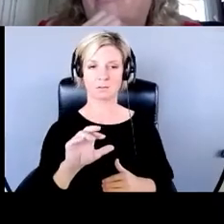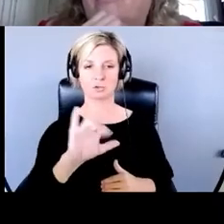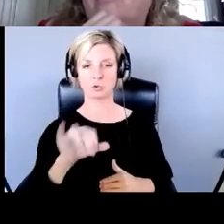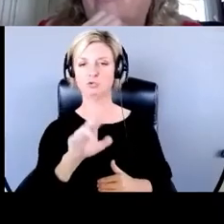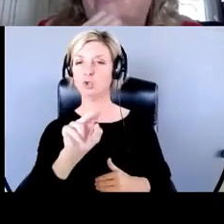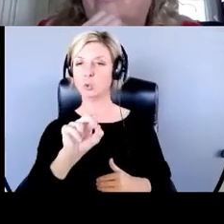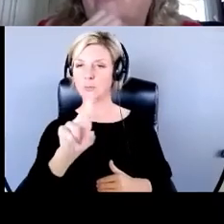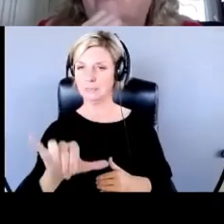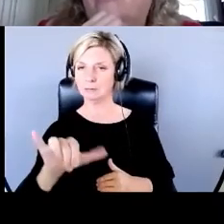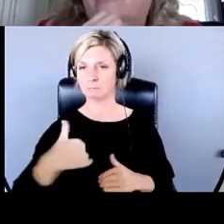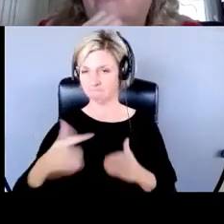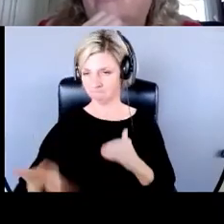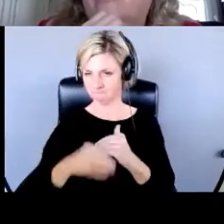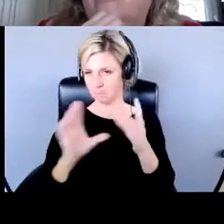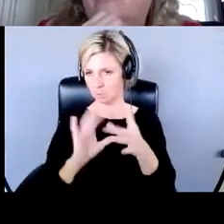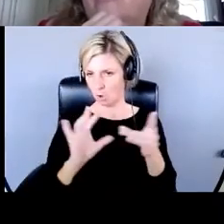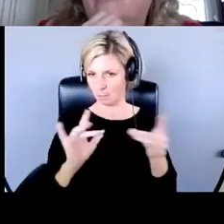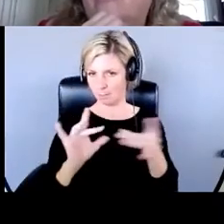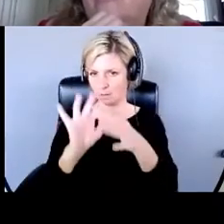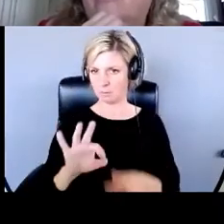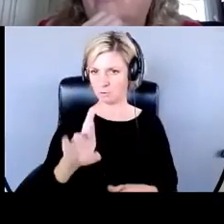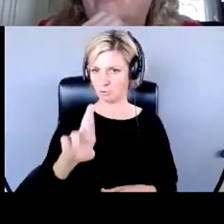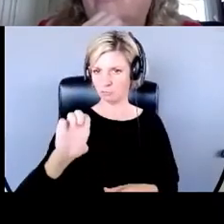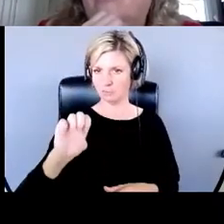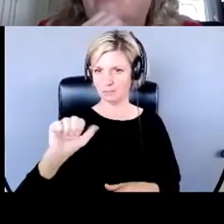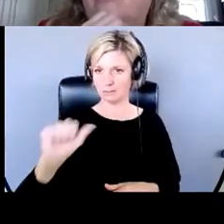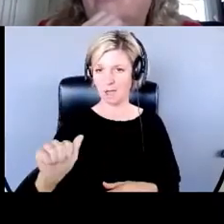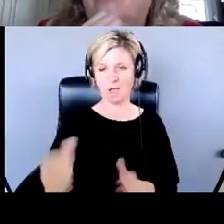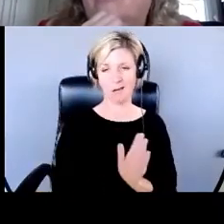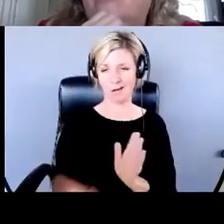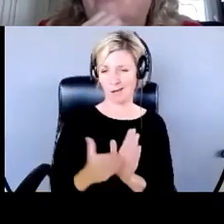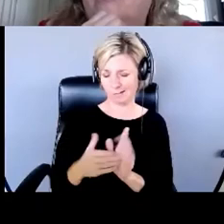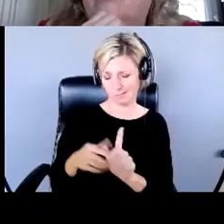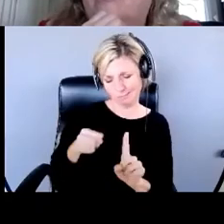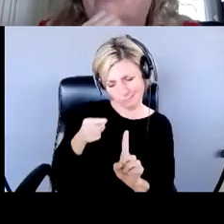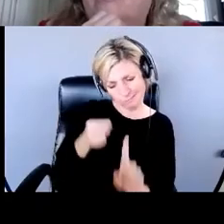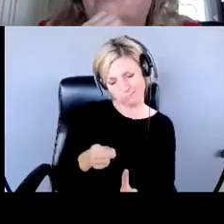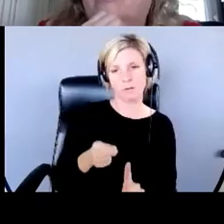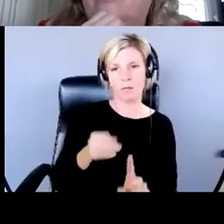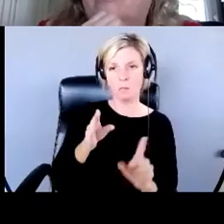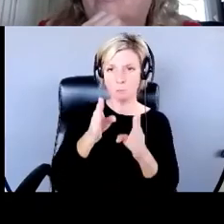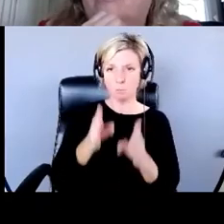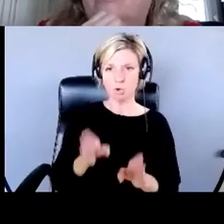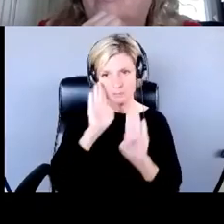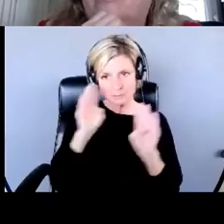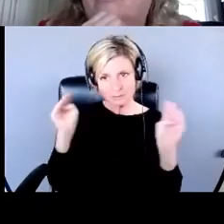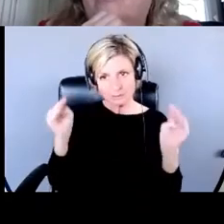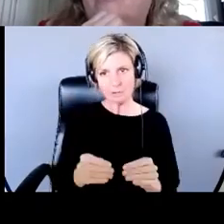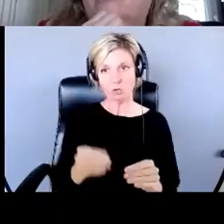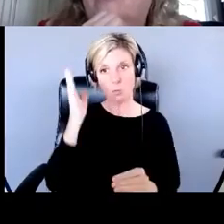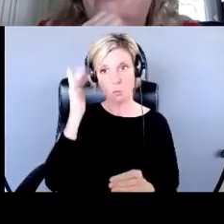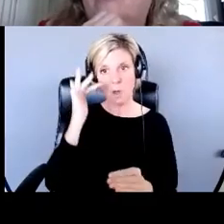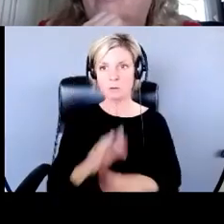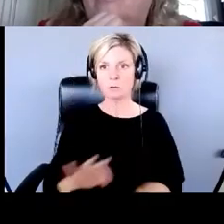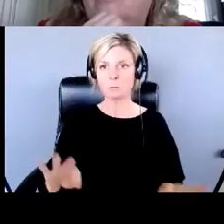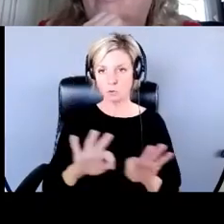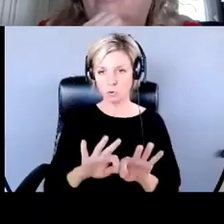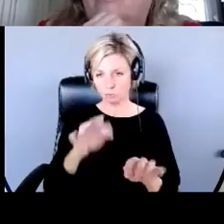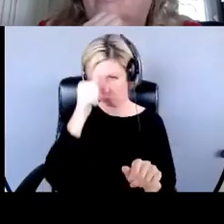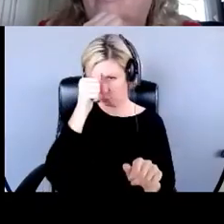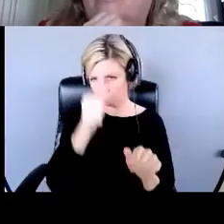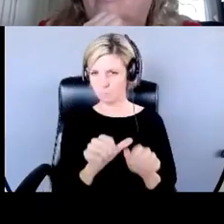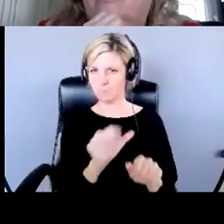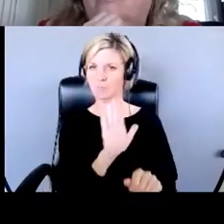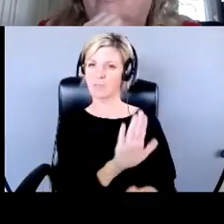person-centered model. And I think because it's so much about dignity and respect for everyone in the room. And I think going back to what Vivian